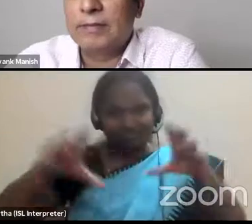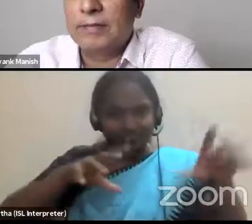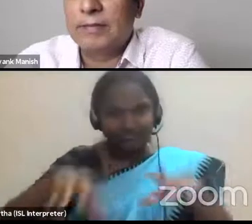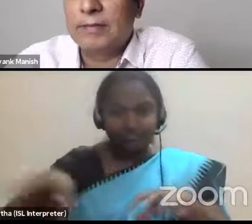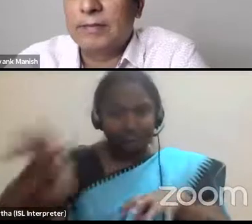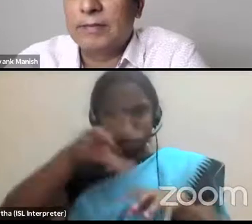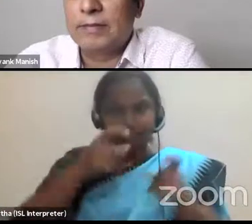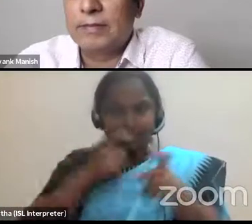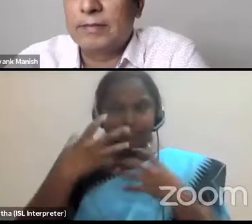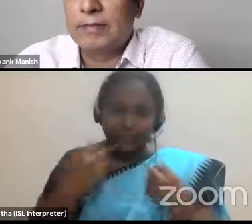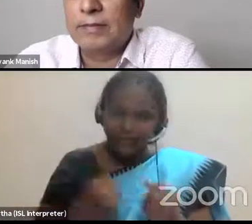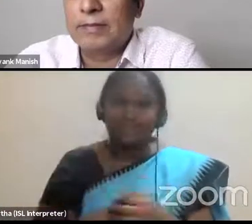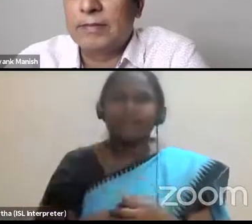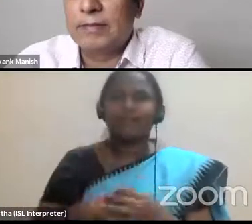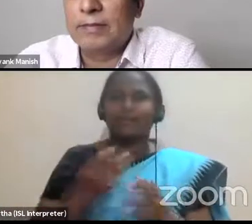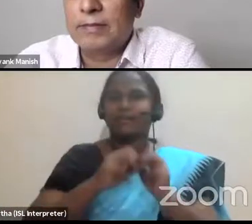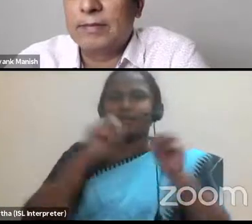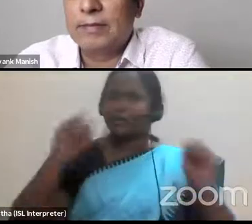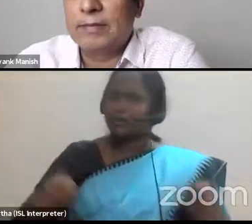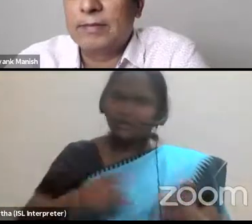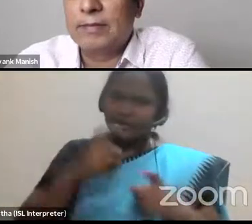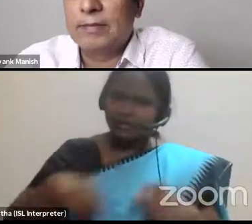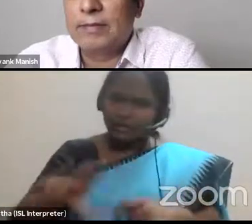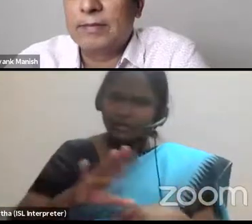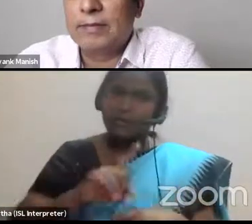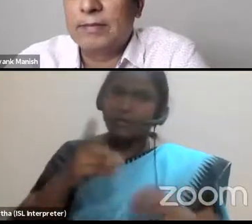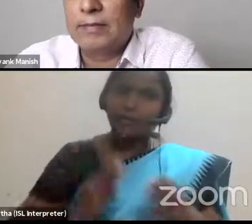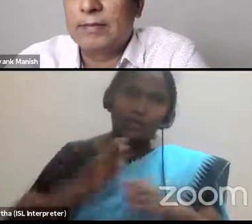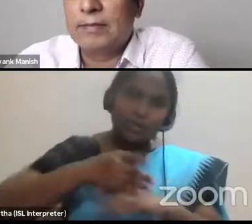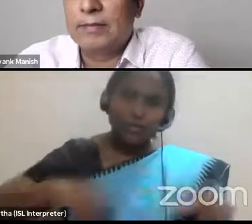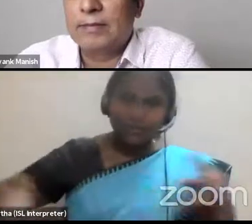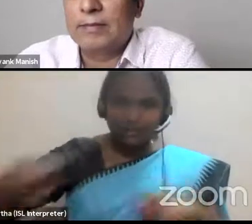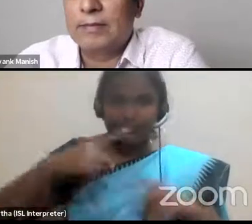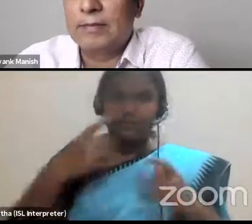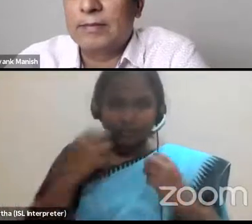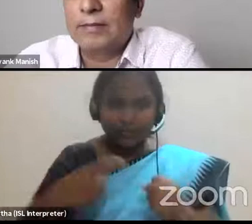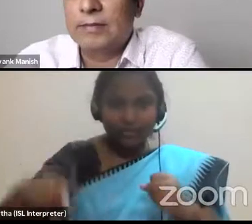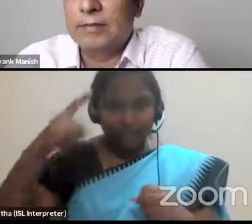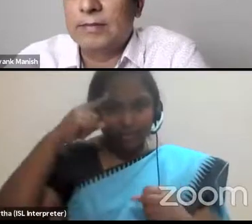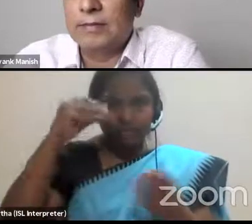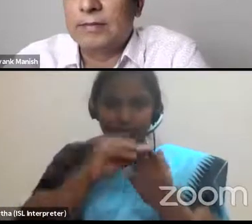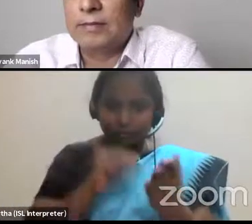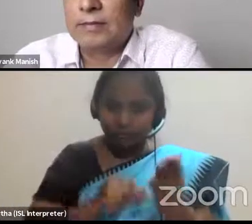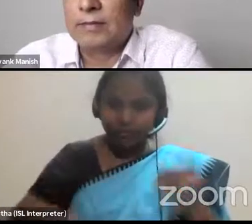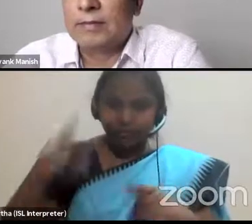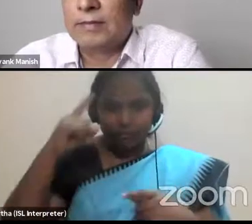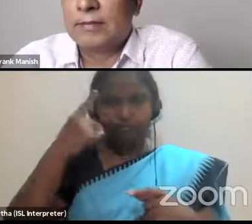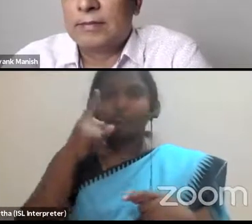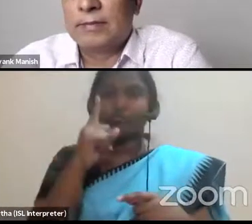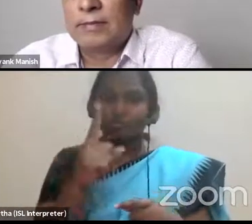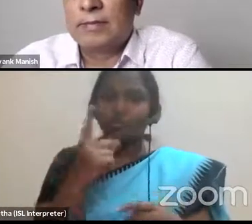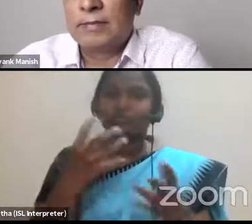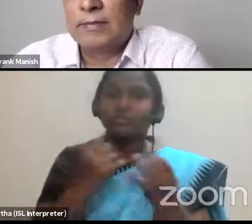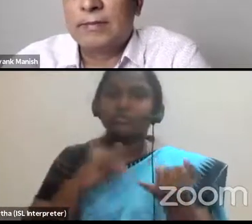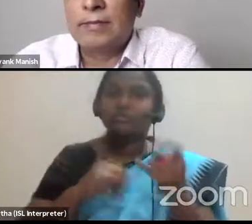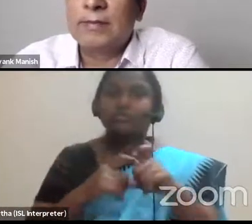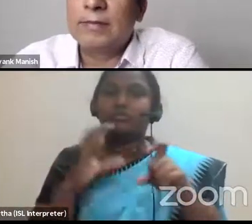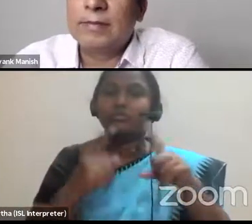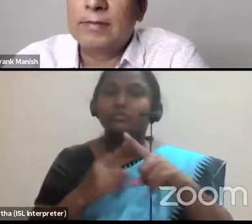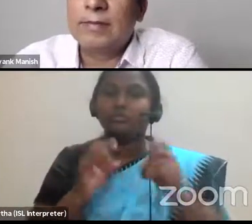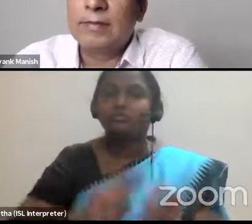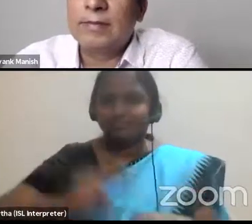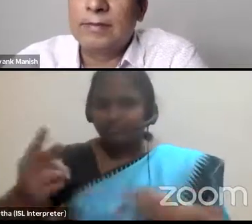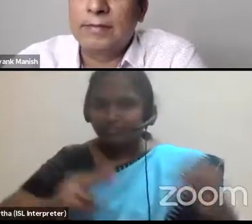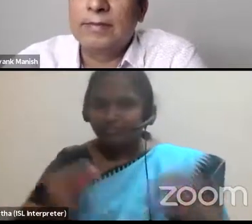in the museum industry, but I mean across, and in fact, performing arts is one of the sector which is actually getting